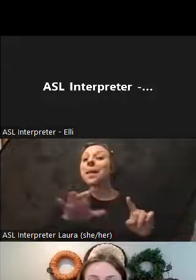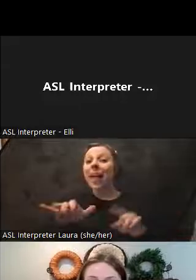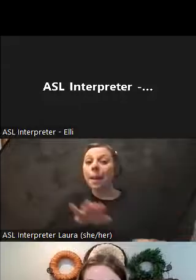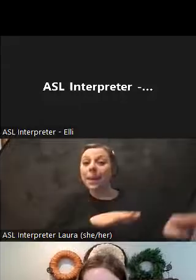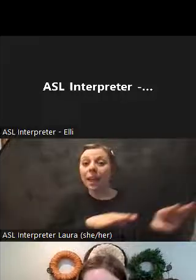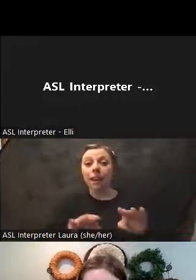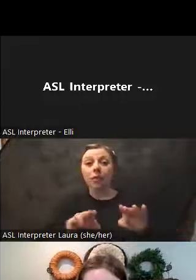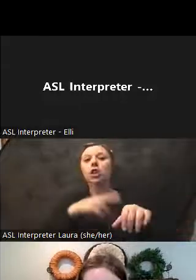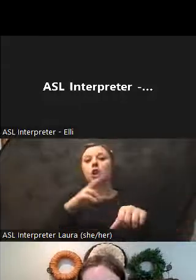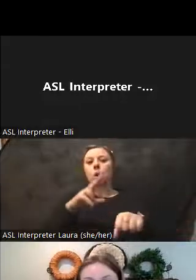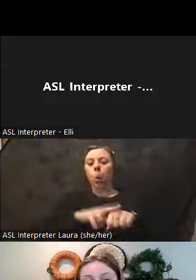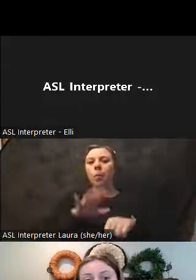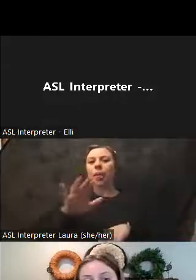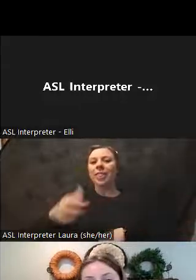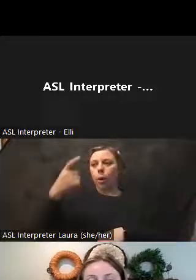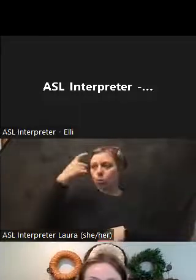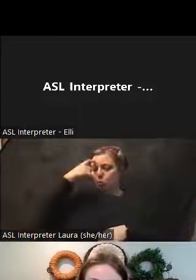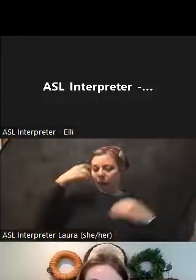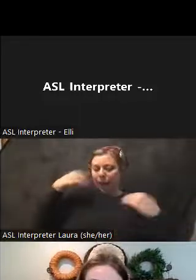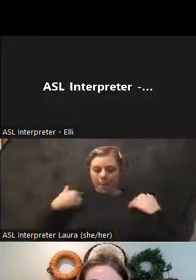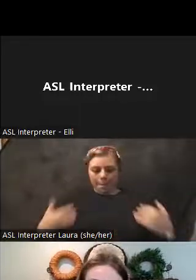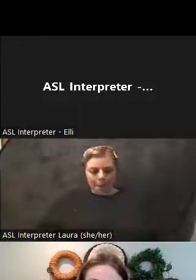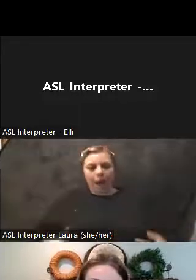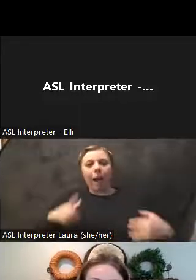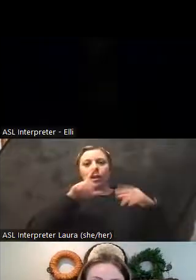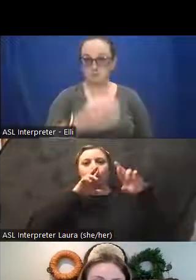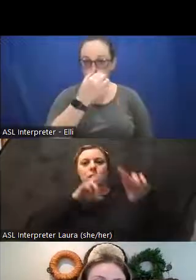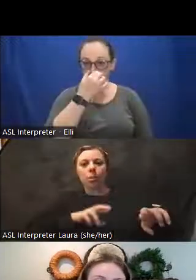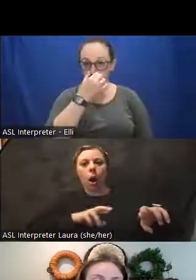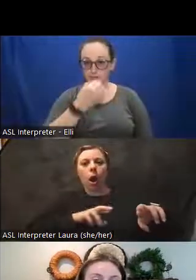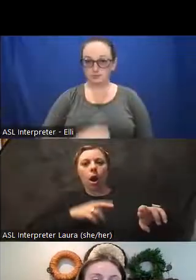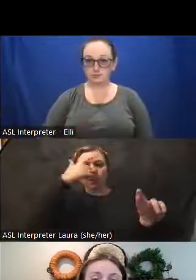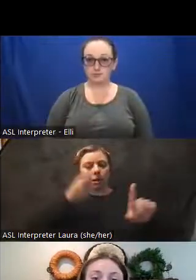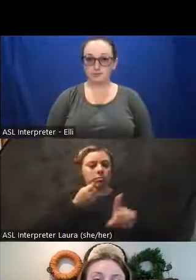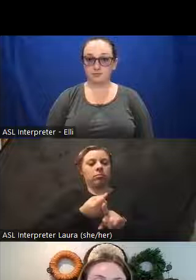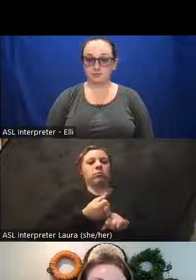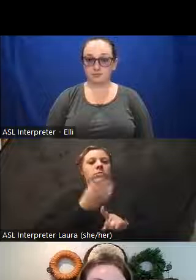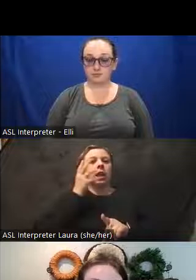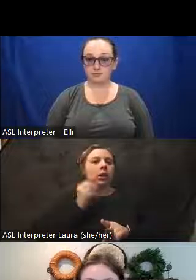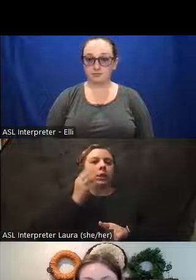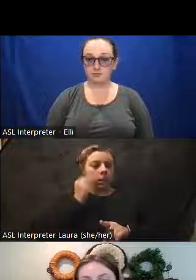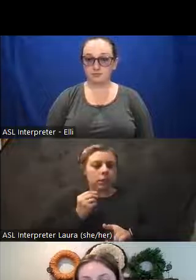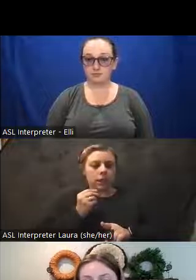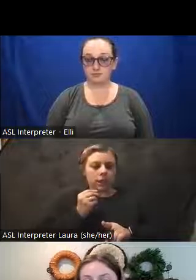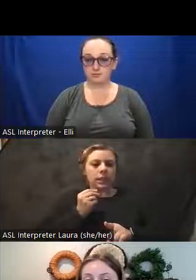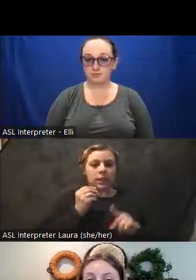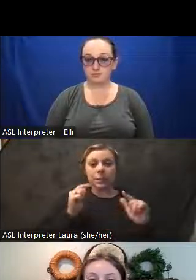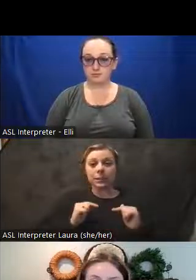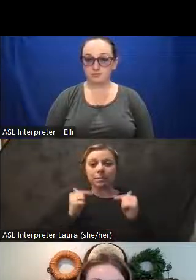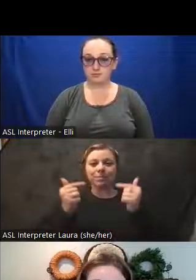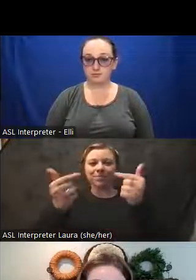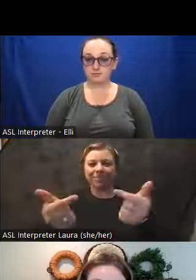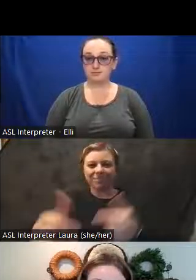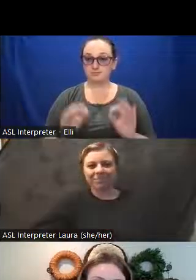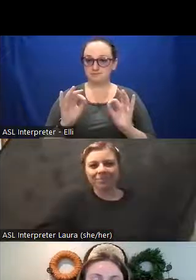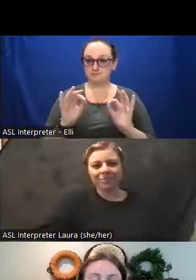neurobiological responses to their experience. There are many different regions of the brain that are impacted